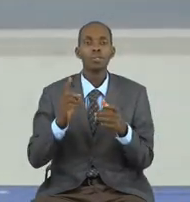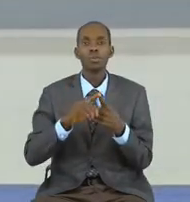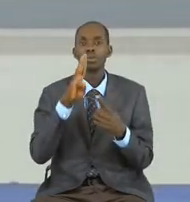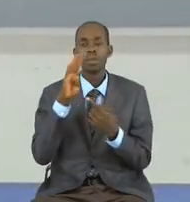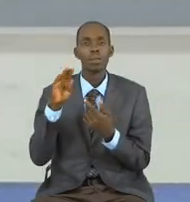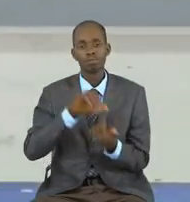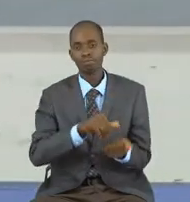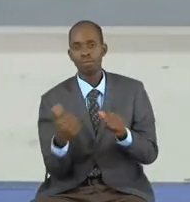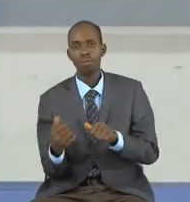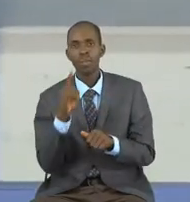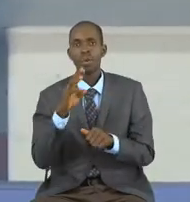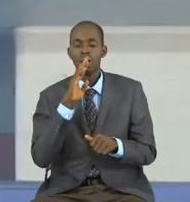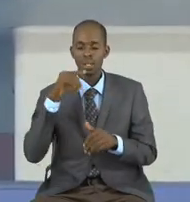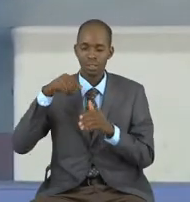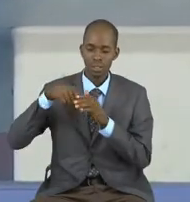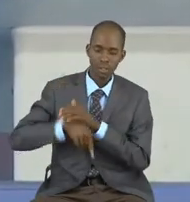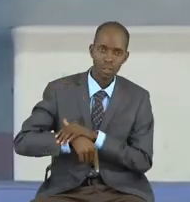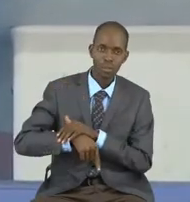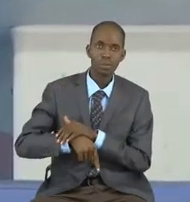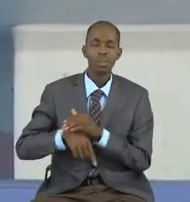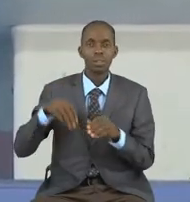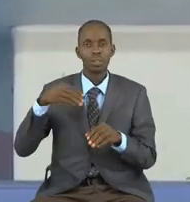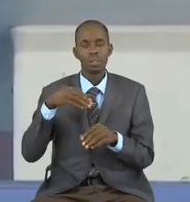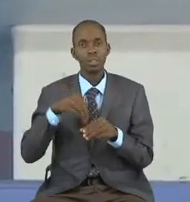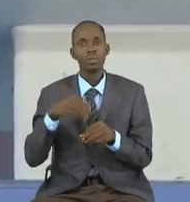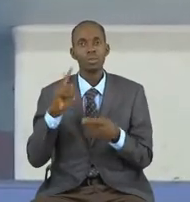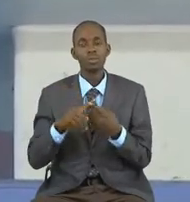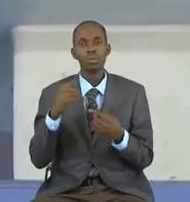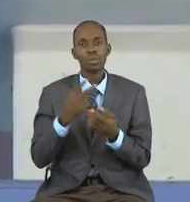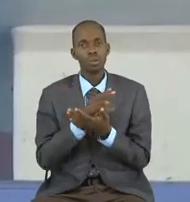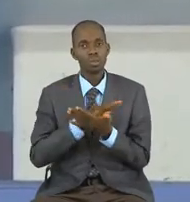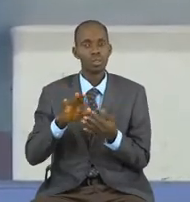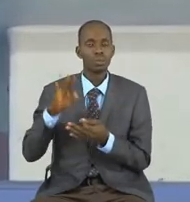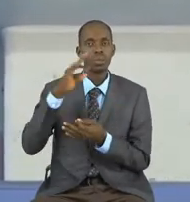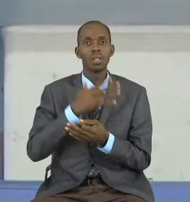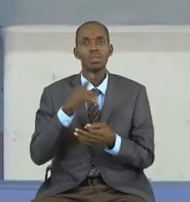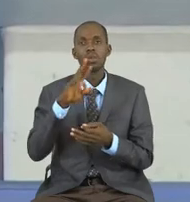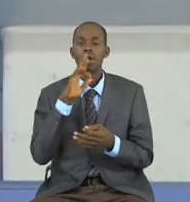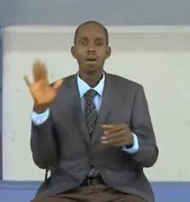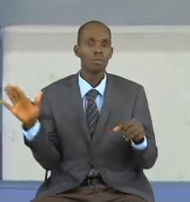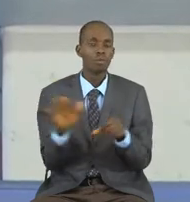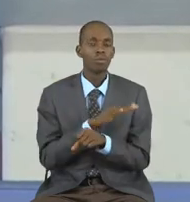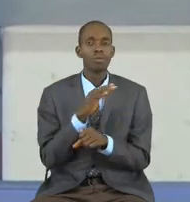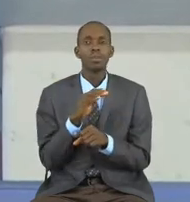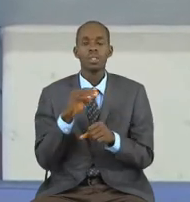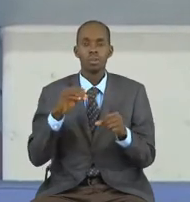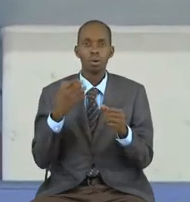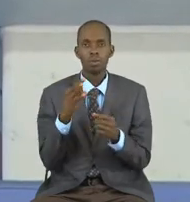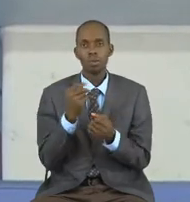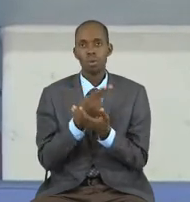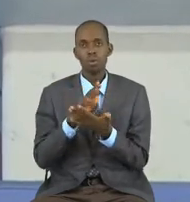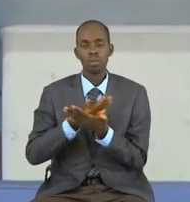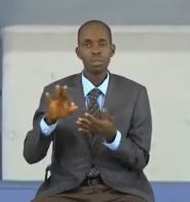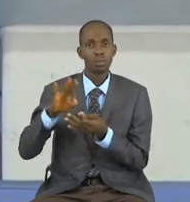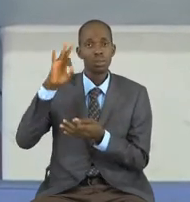the Holy Ghost. And then inside, you're full of the Holy Ghost. Outside, the refreshing